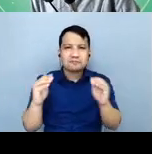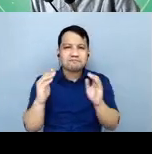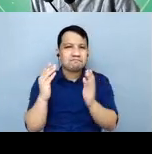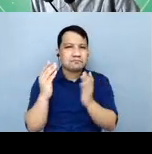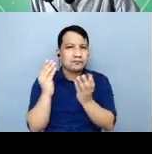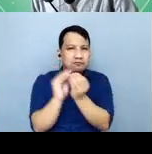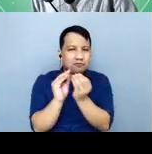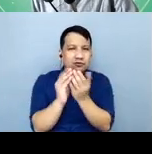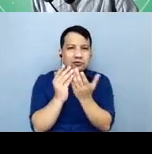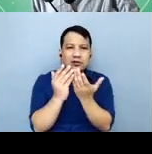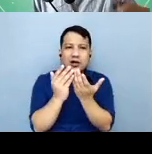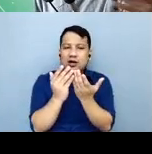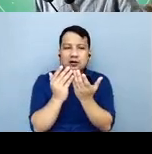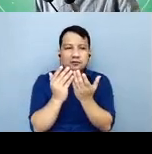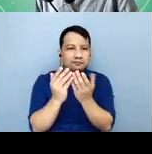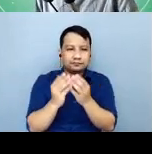appease